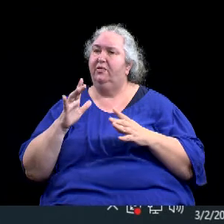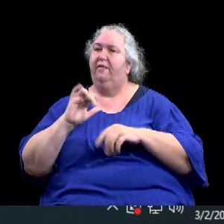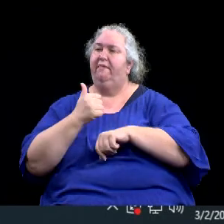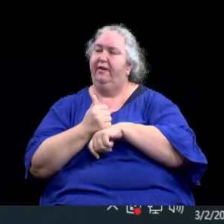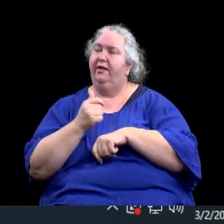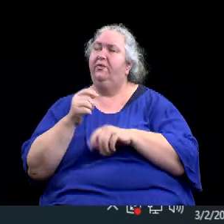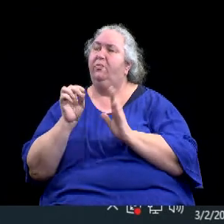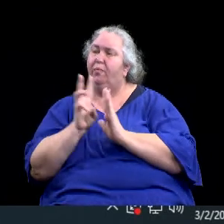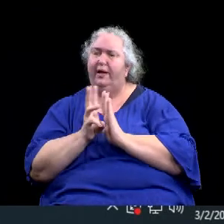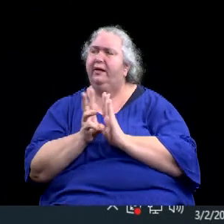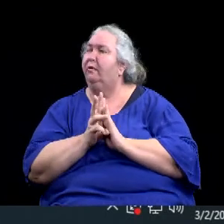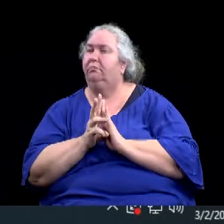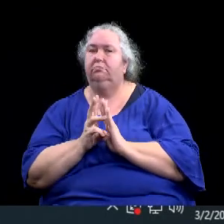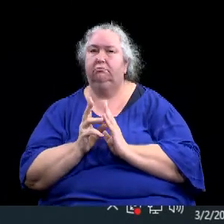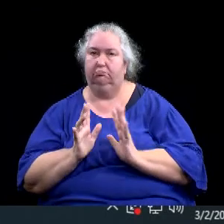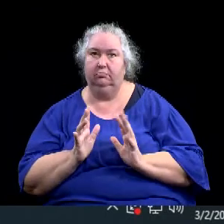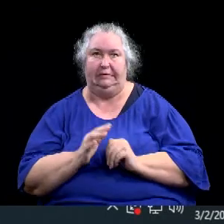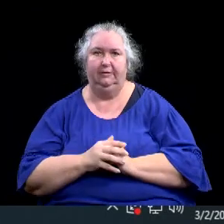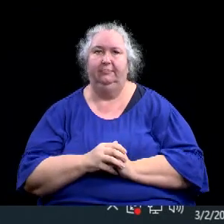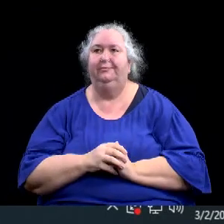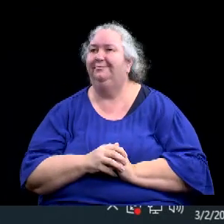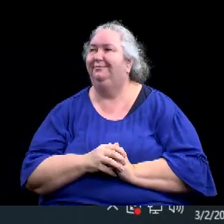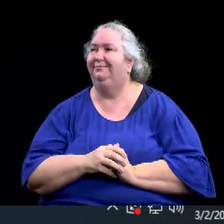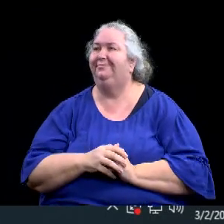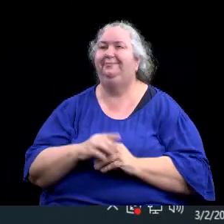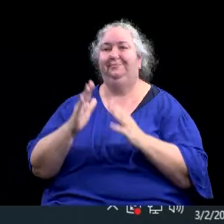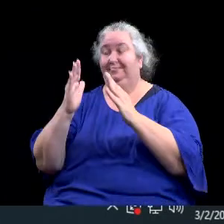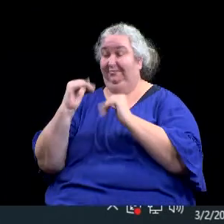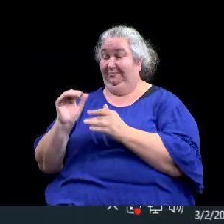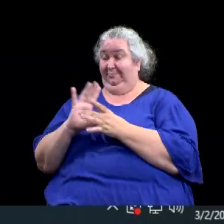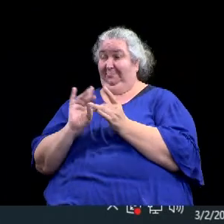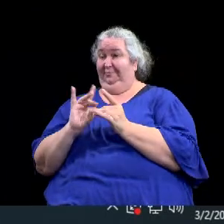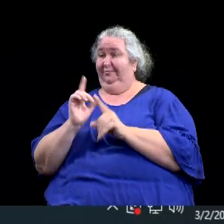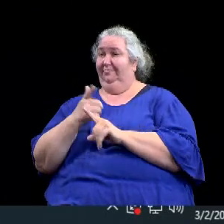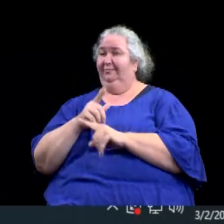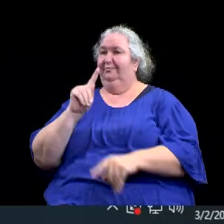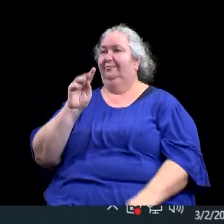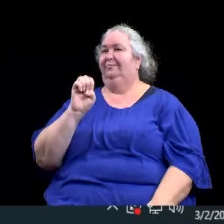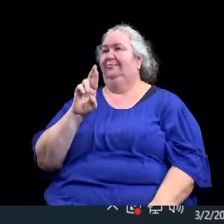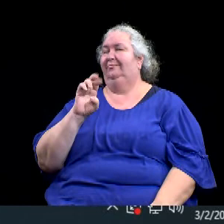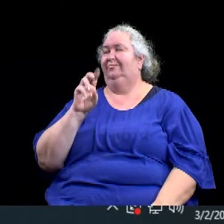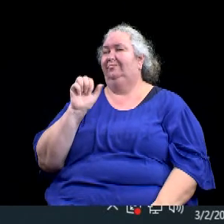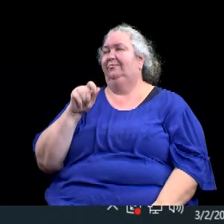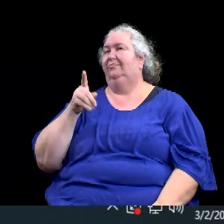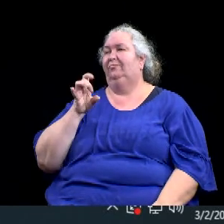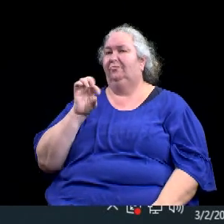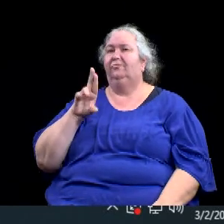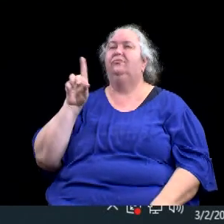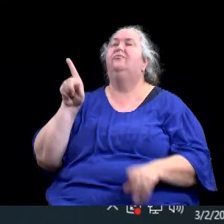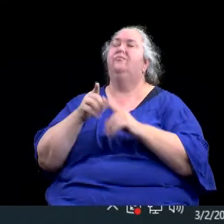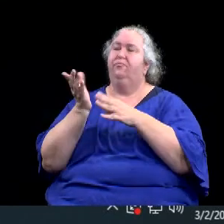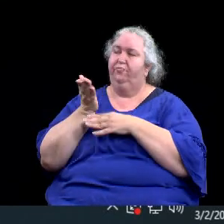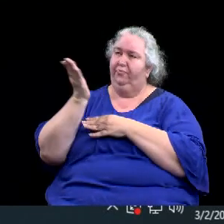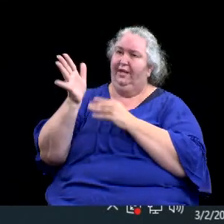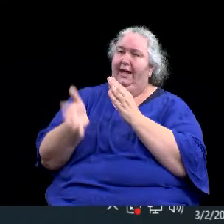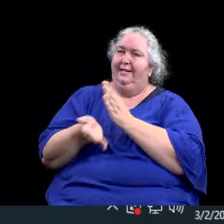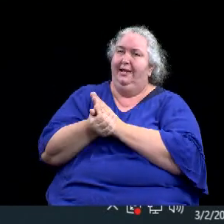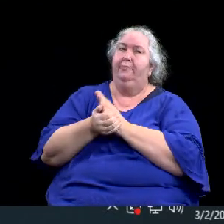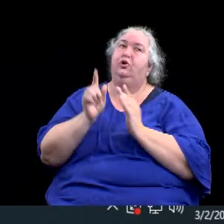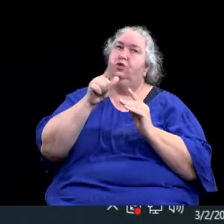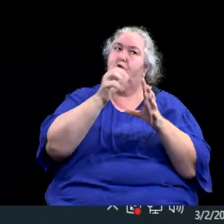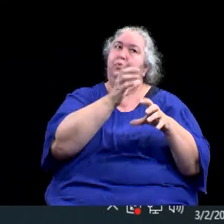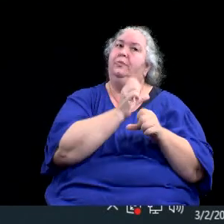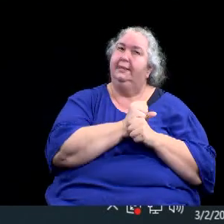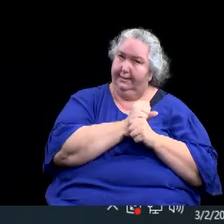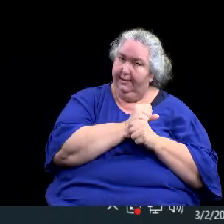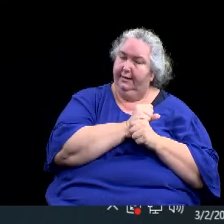The next comment is from Teresa Porter. She also submitted an attachment, which you should have received with the packet of registered speakers